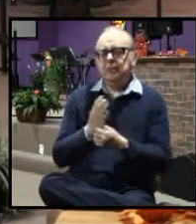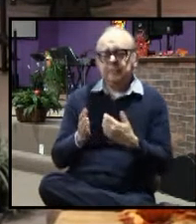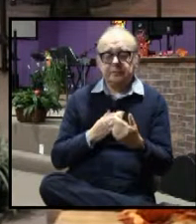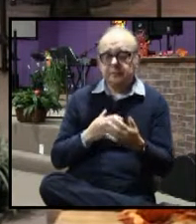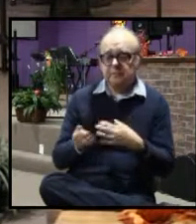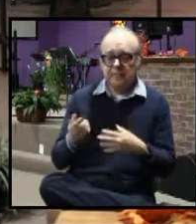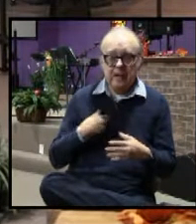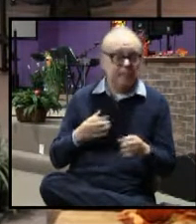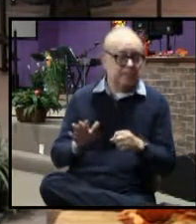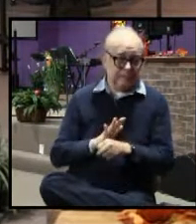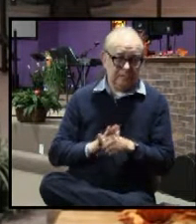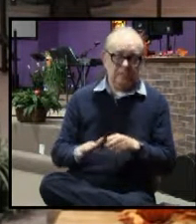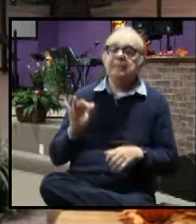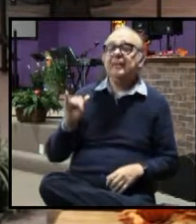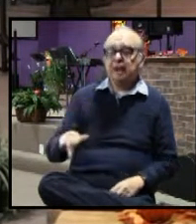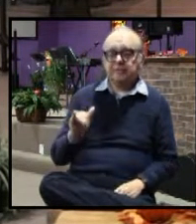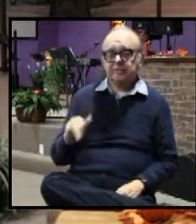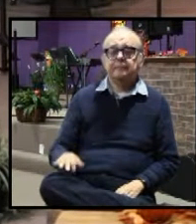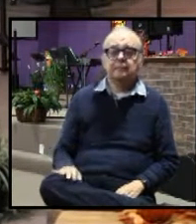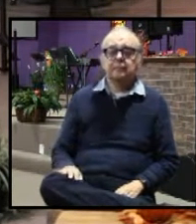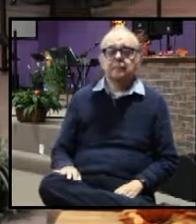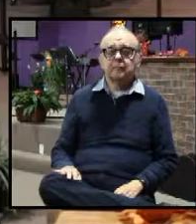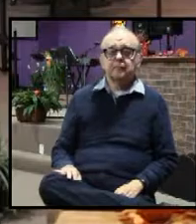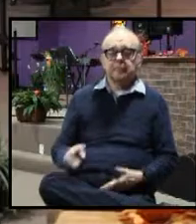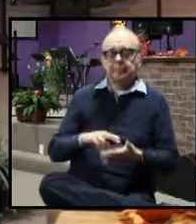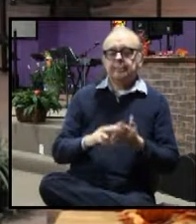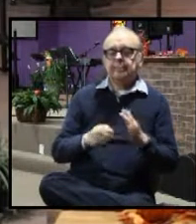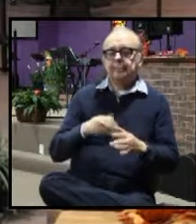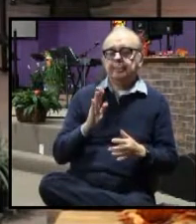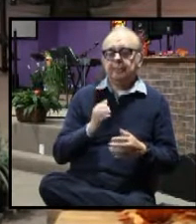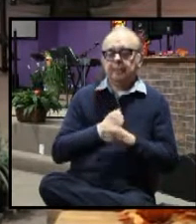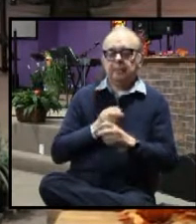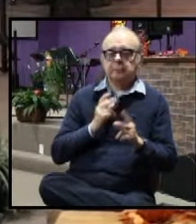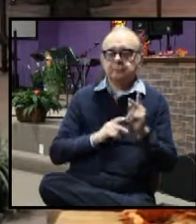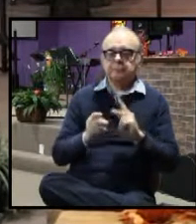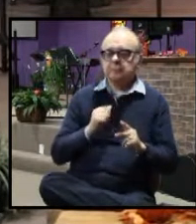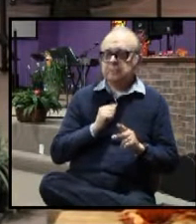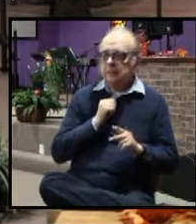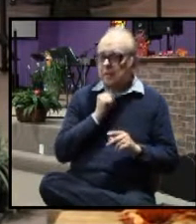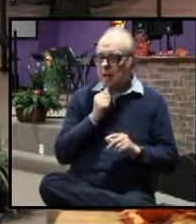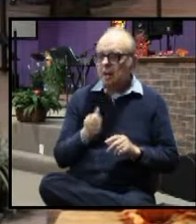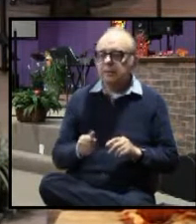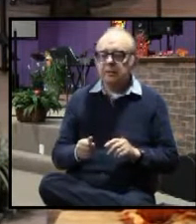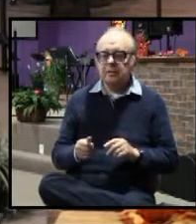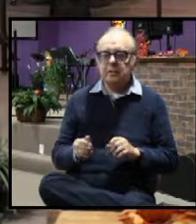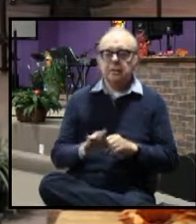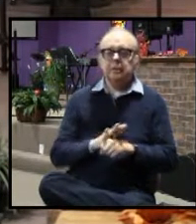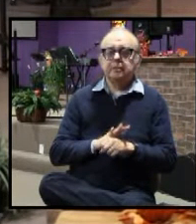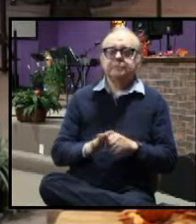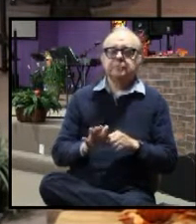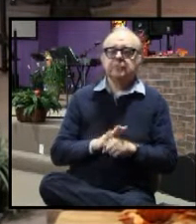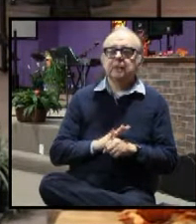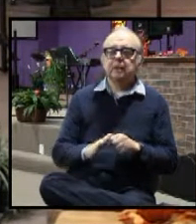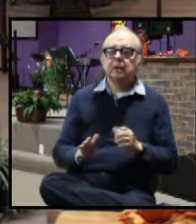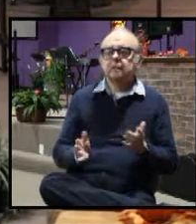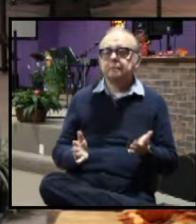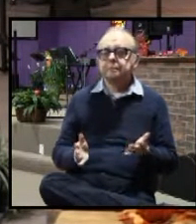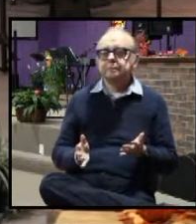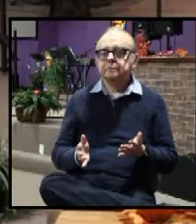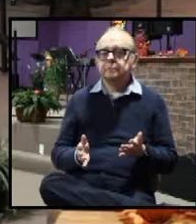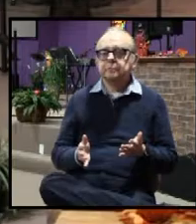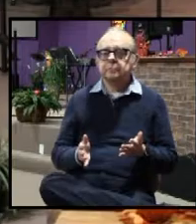still loves me even though I'm not complete? Yes. You mean that God loves people who are not totally